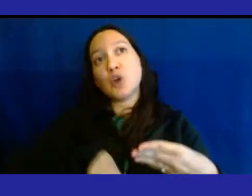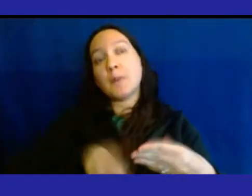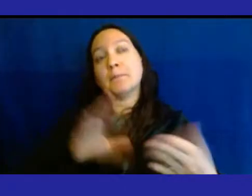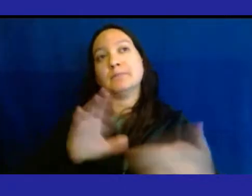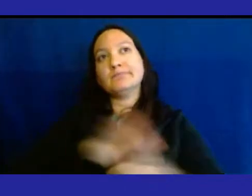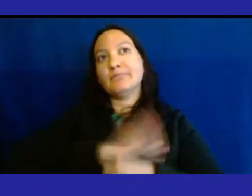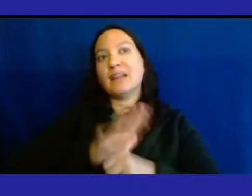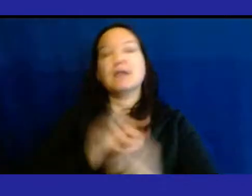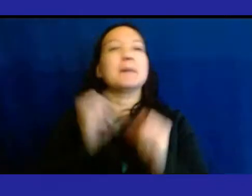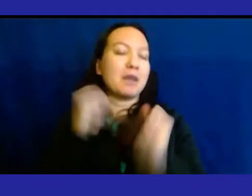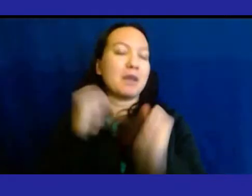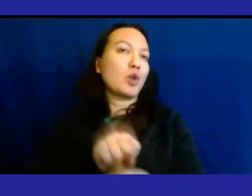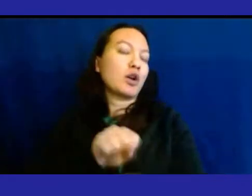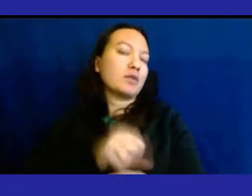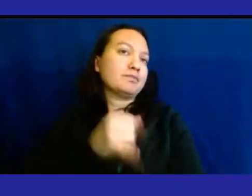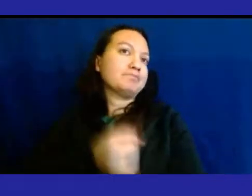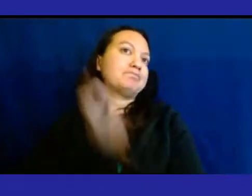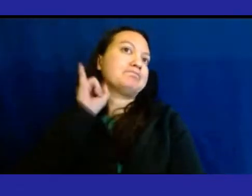remote.